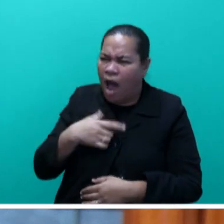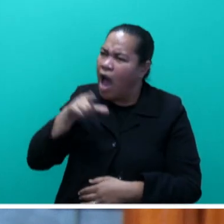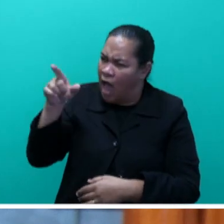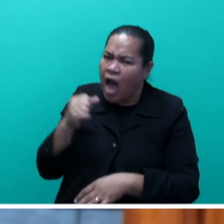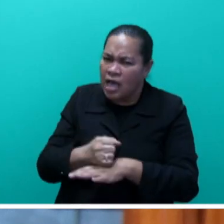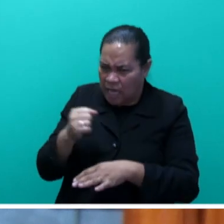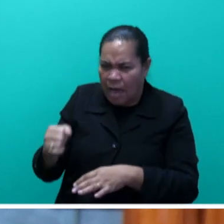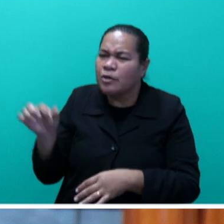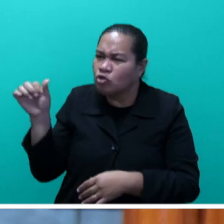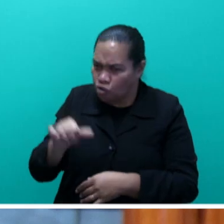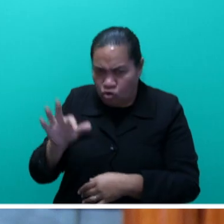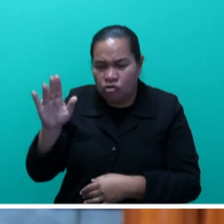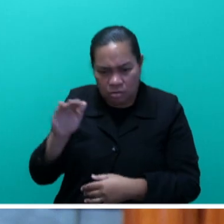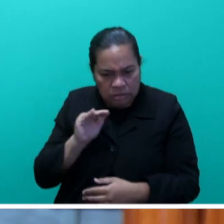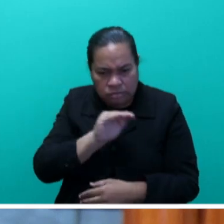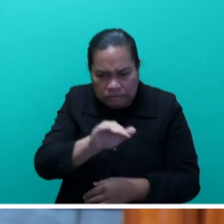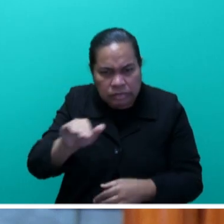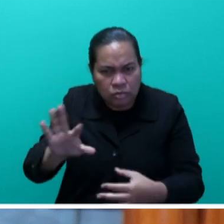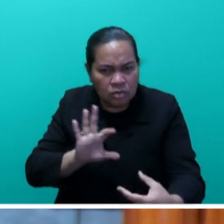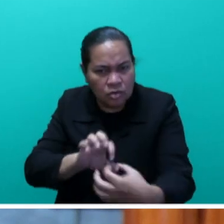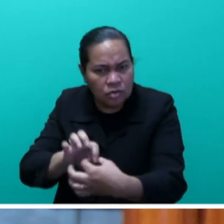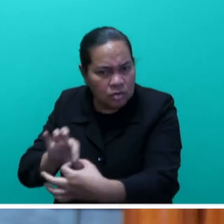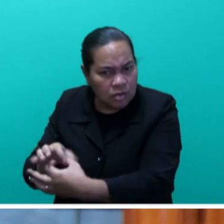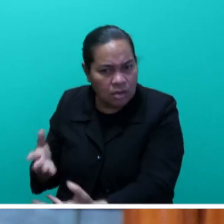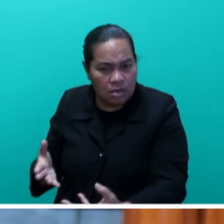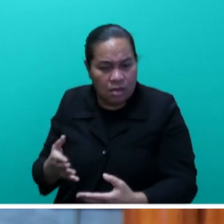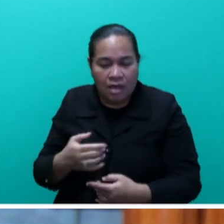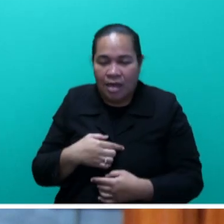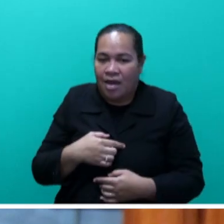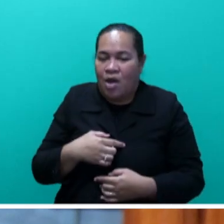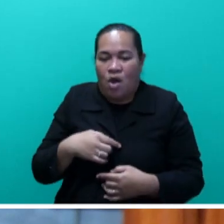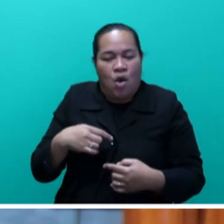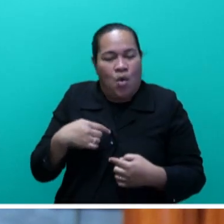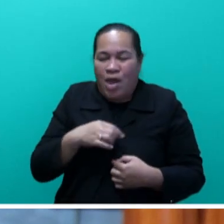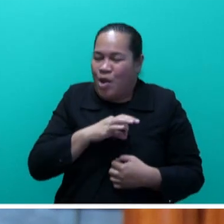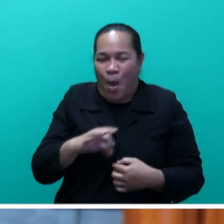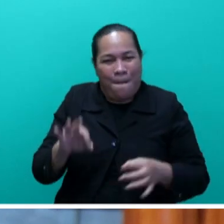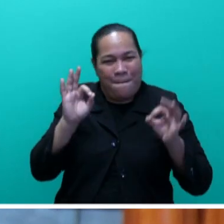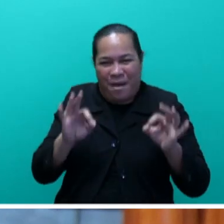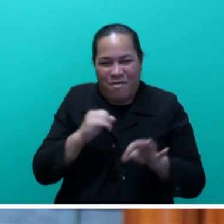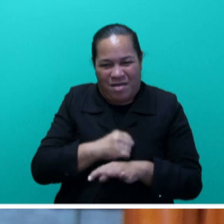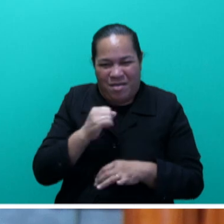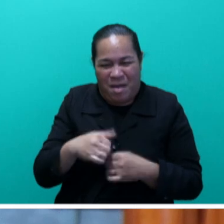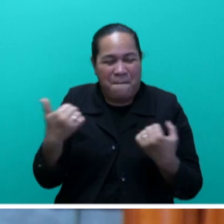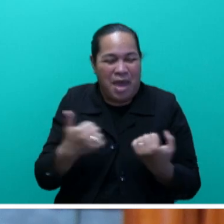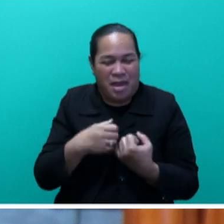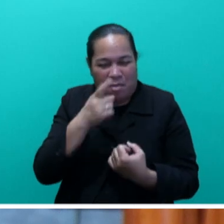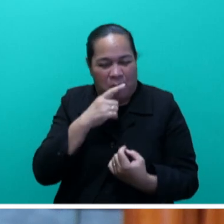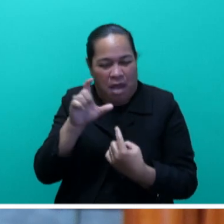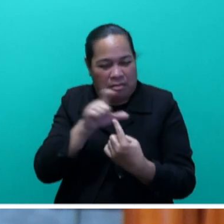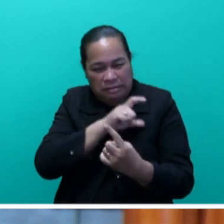in need. Mr. Speaker, we are far from being a perfect government. We have been criticized for many